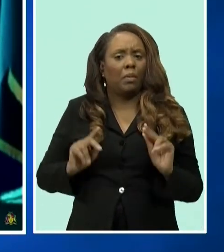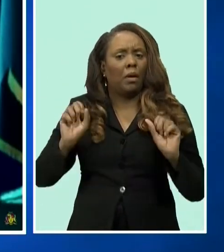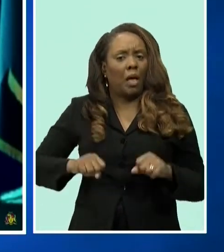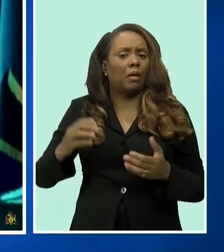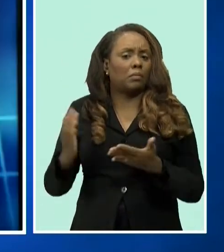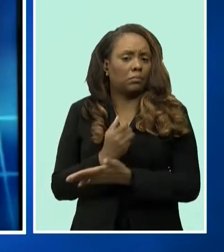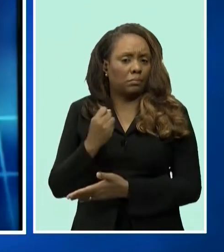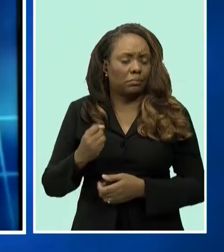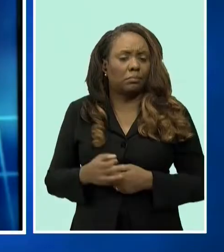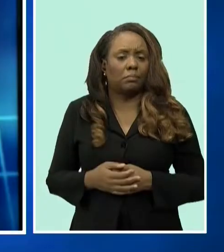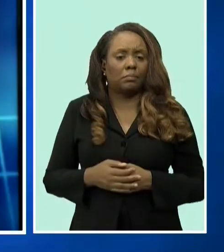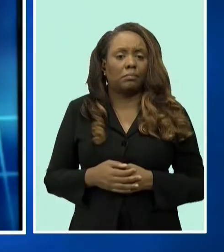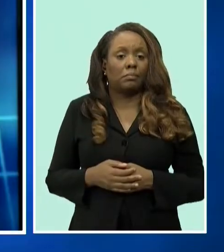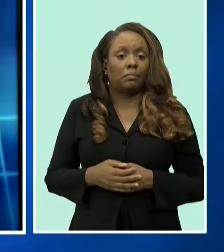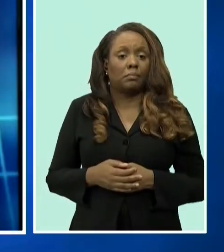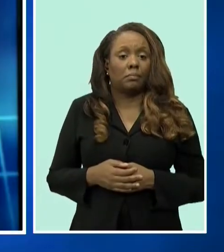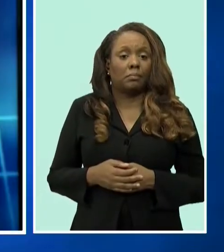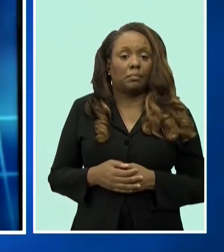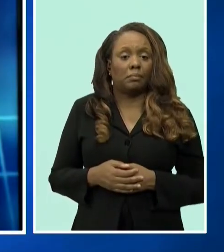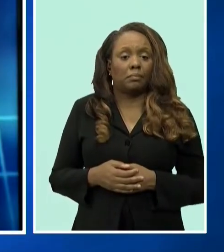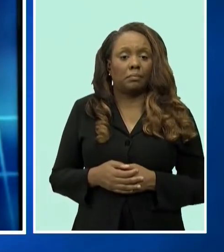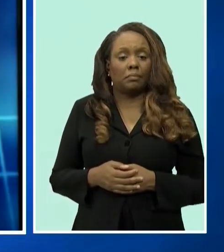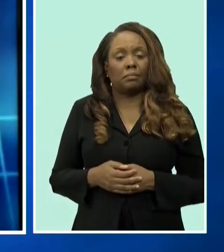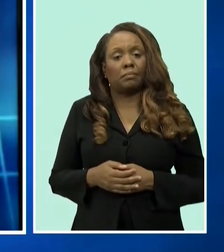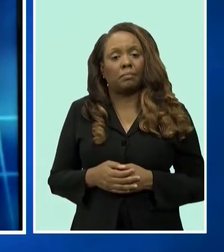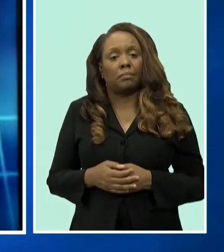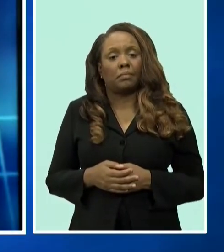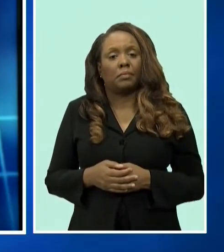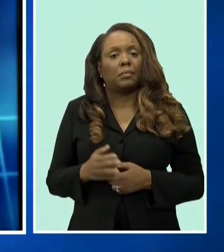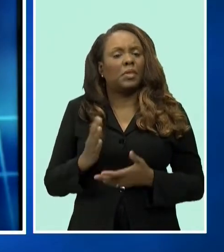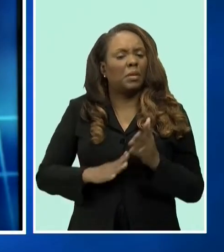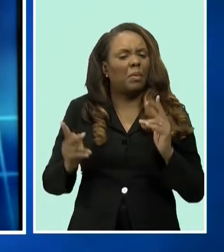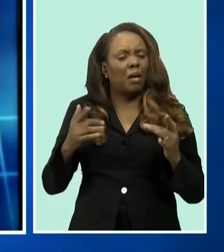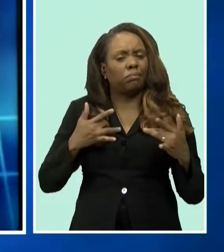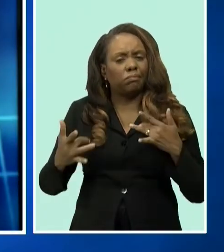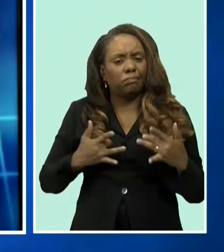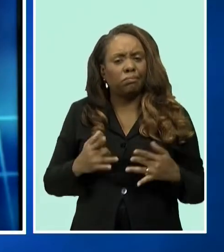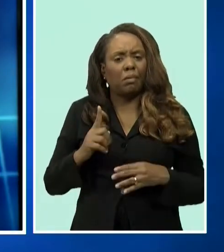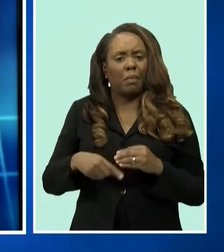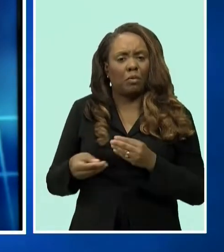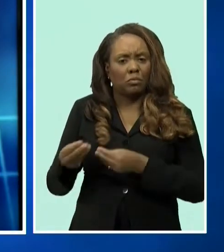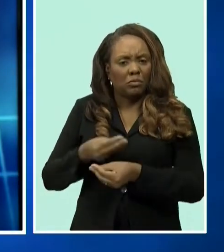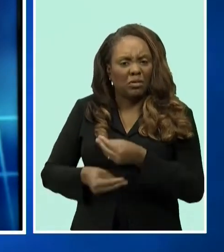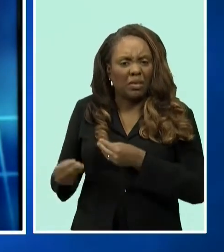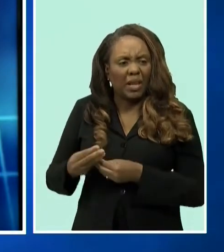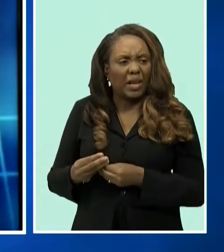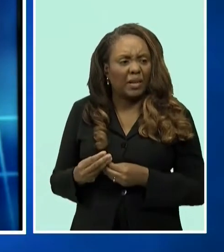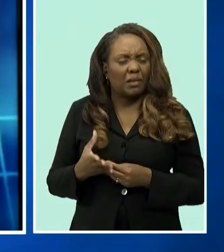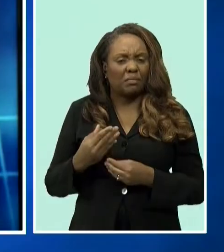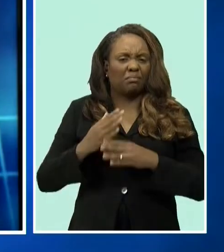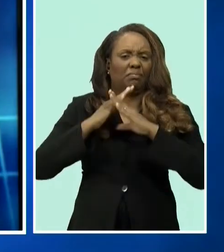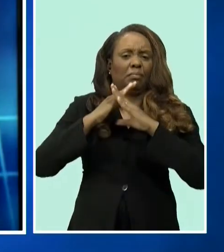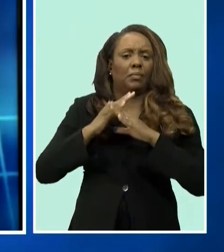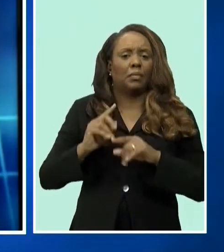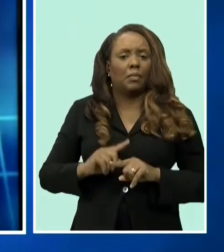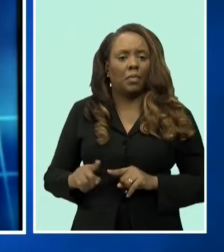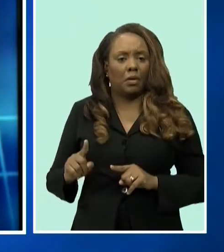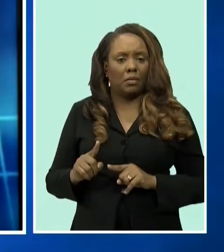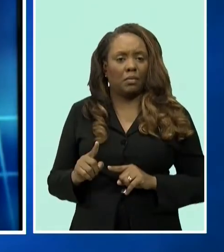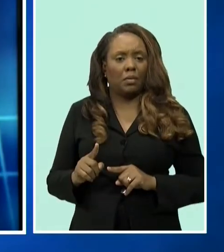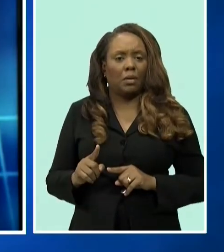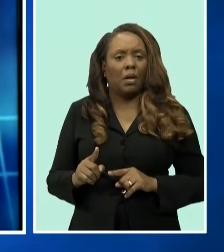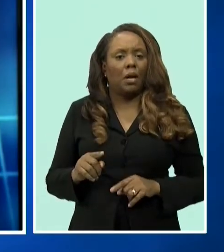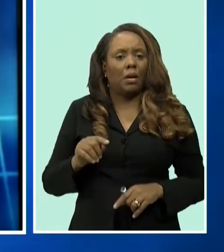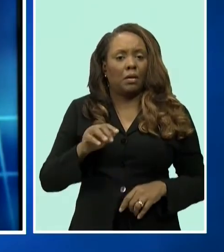at. Despite concerns over hurdles to trade with Africa, Premier of the British Virgin Islands, Dr. Natalia Wheatley,